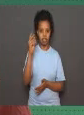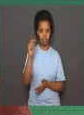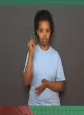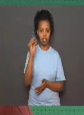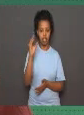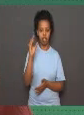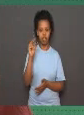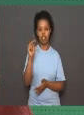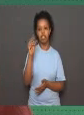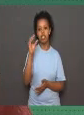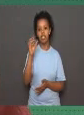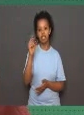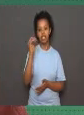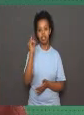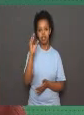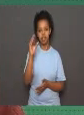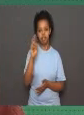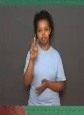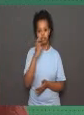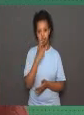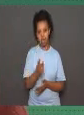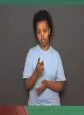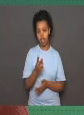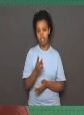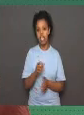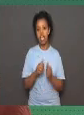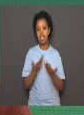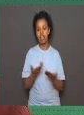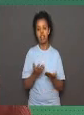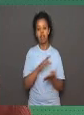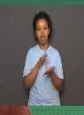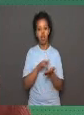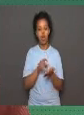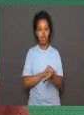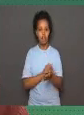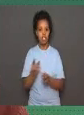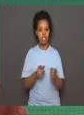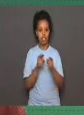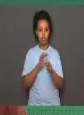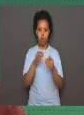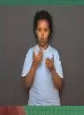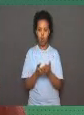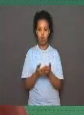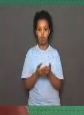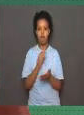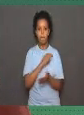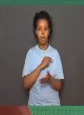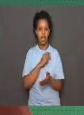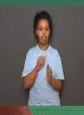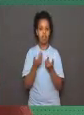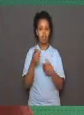Also, we learned how the central nervous system controls all of these